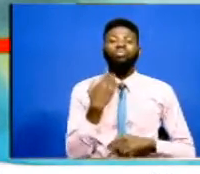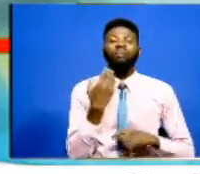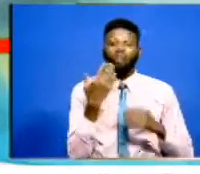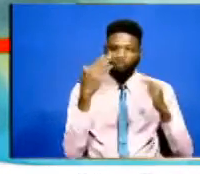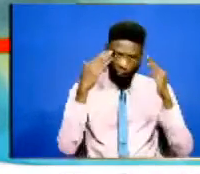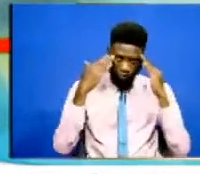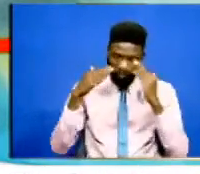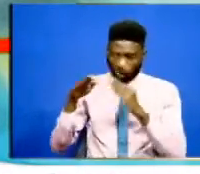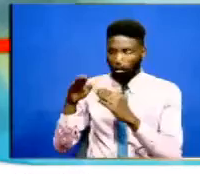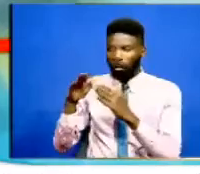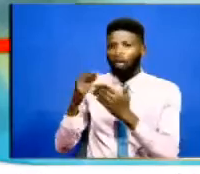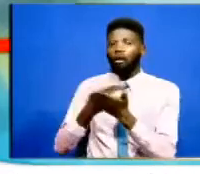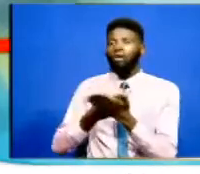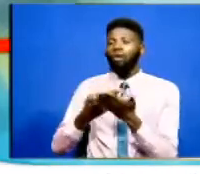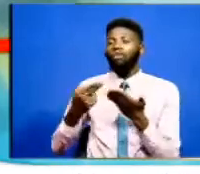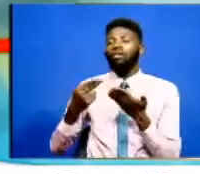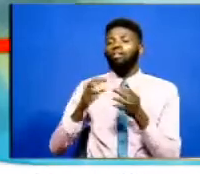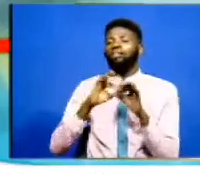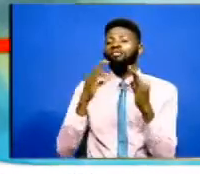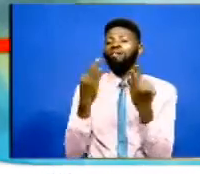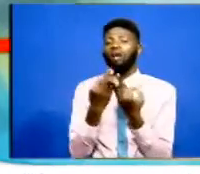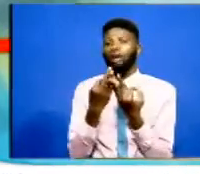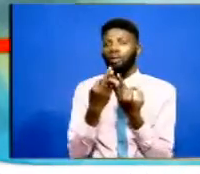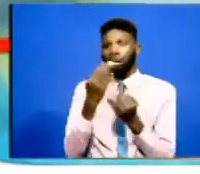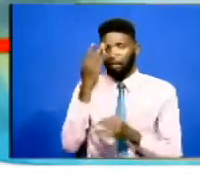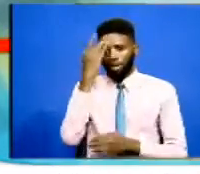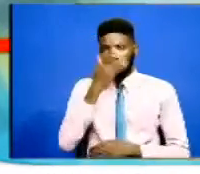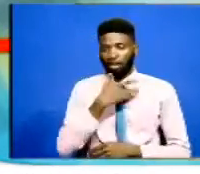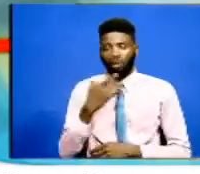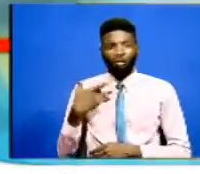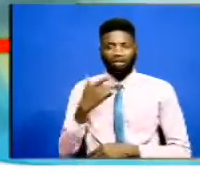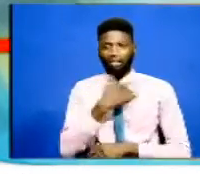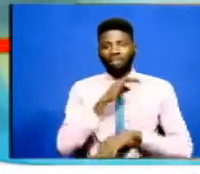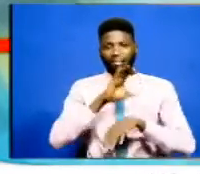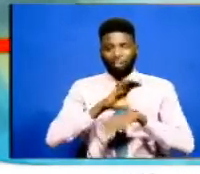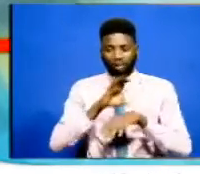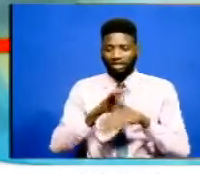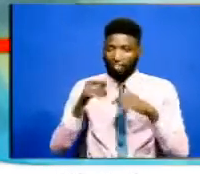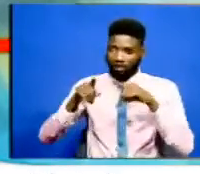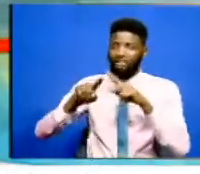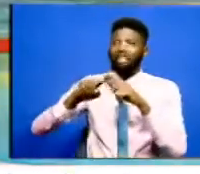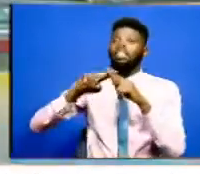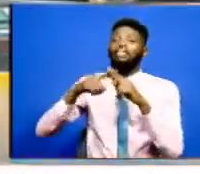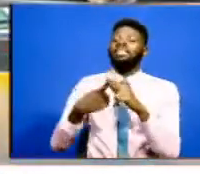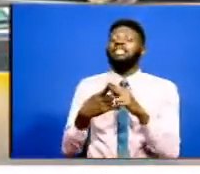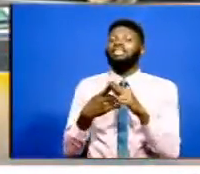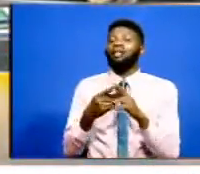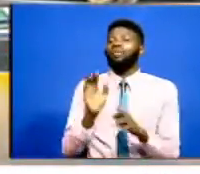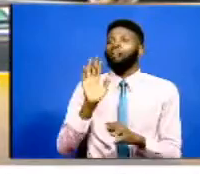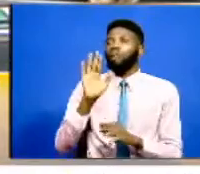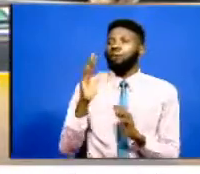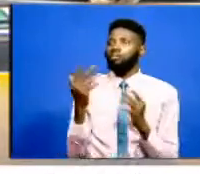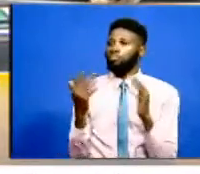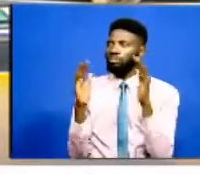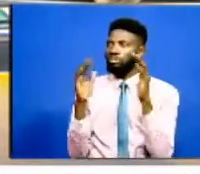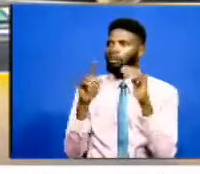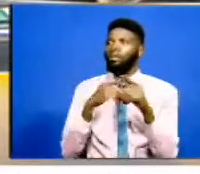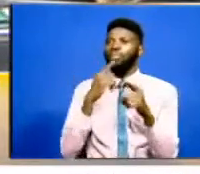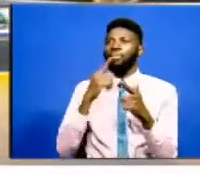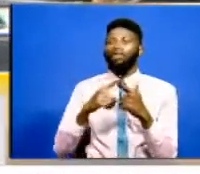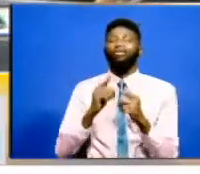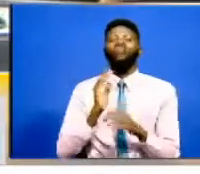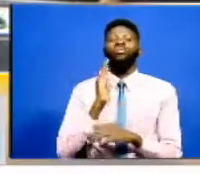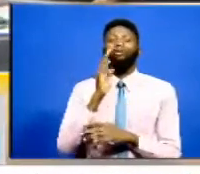Basilica where the Catholic season have begun the Lent season, which will eventually climax